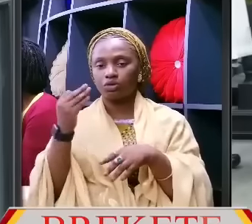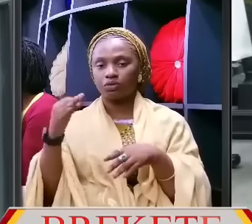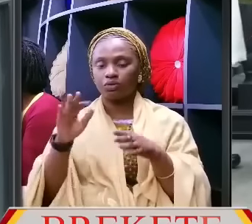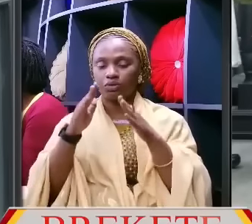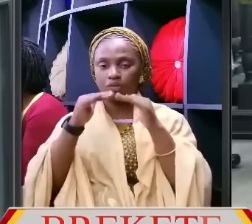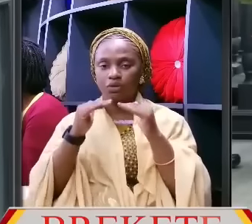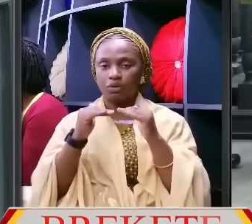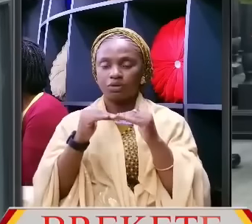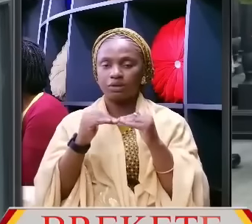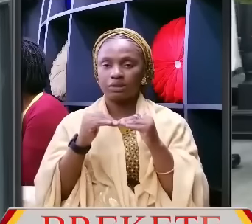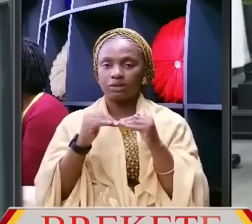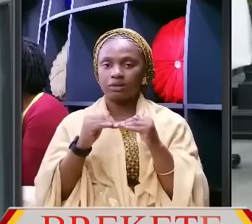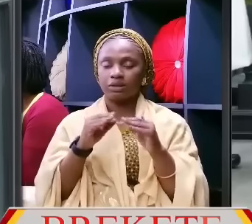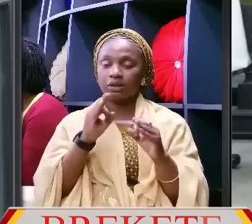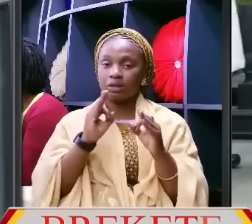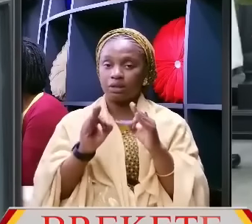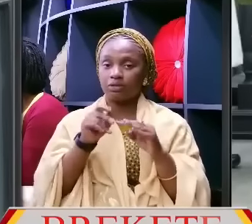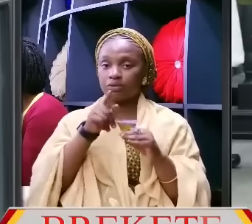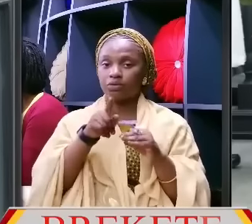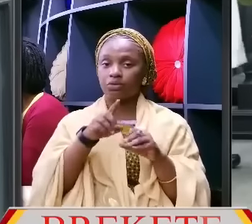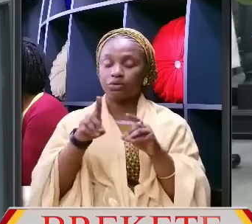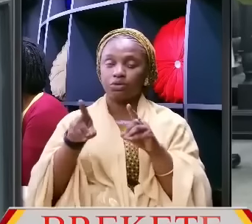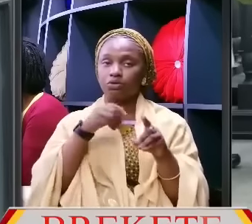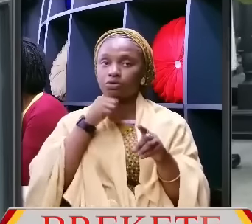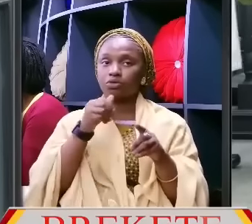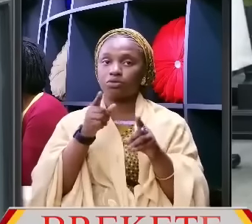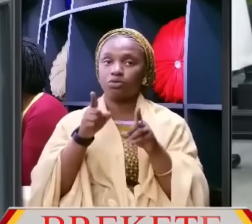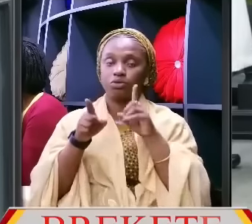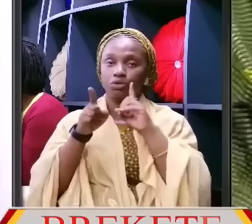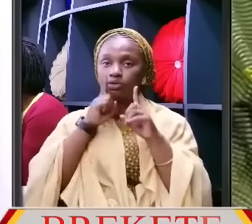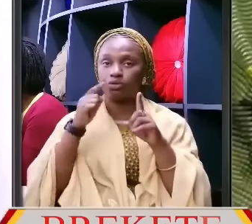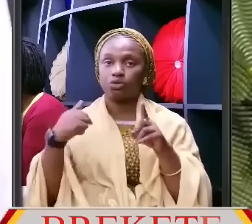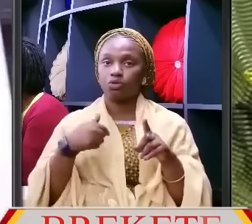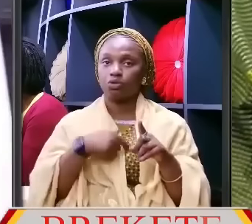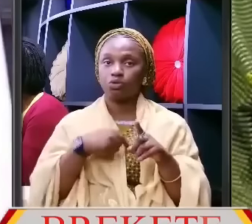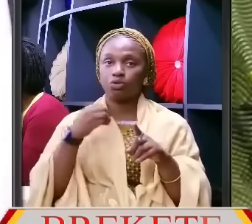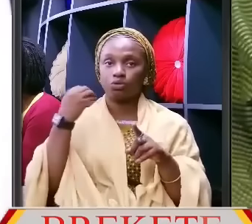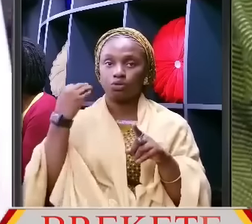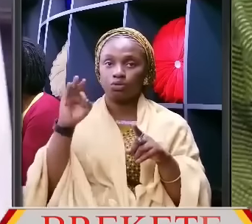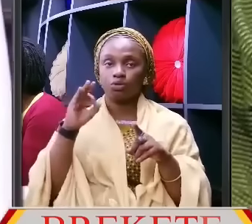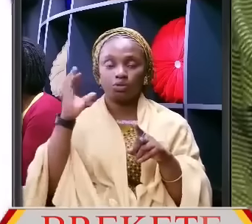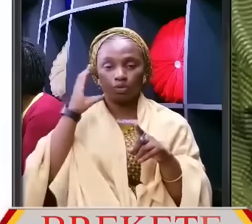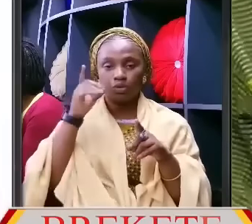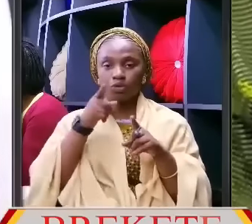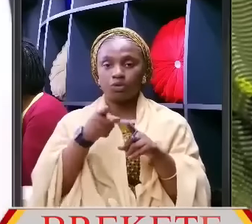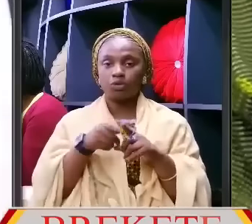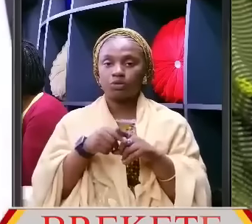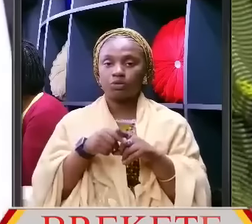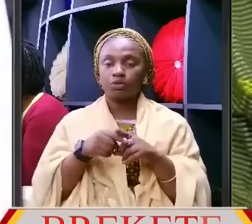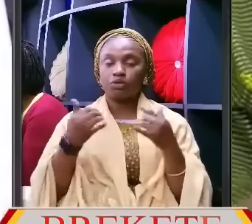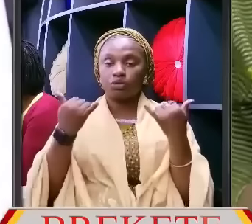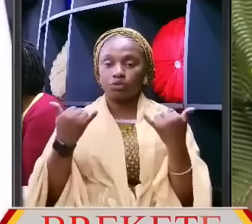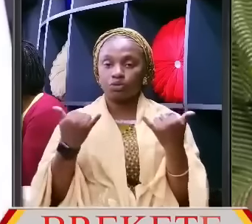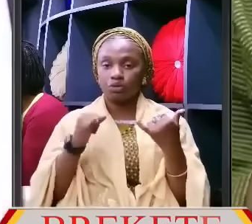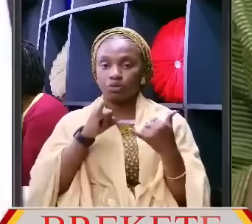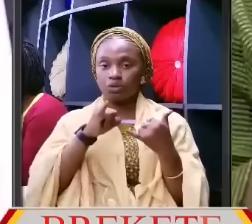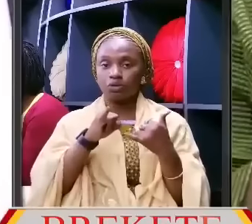it easy. If you no talk, we no go hear you. Yesterday, they talk, everybody hear them. Today, now your turn to talk.